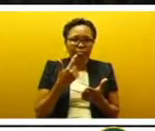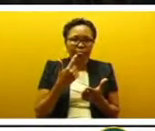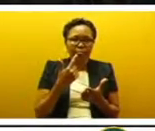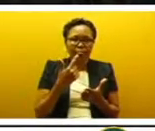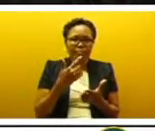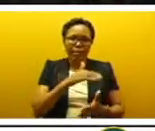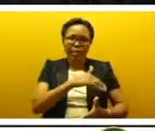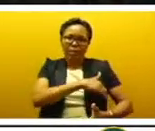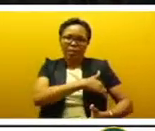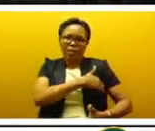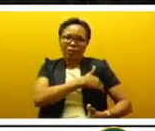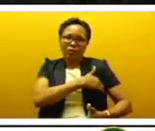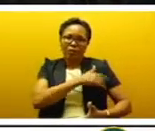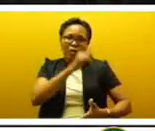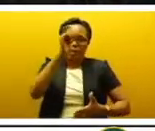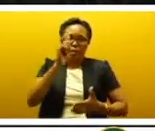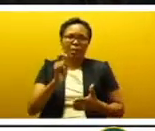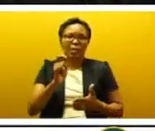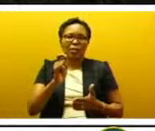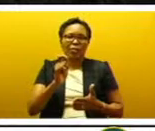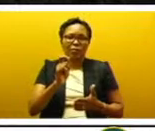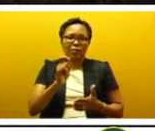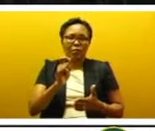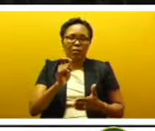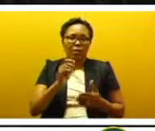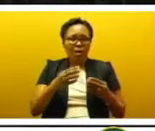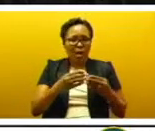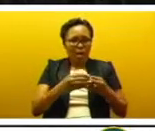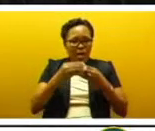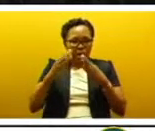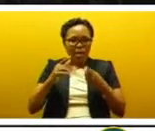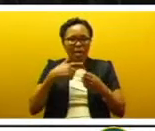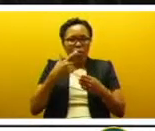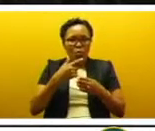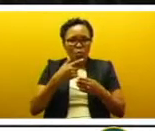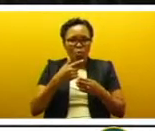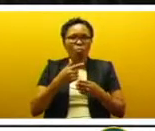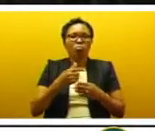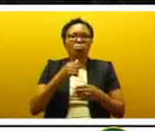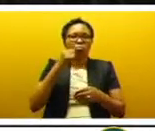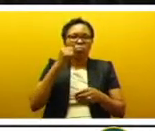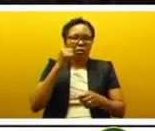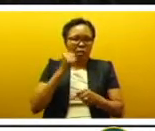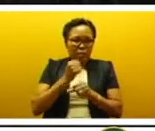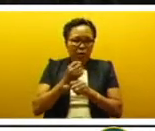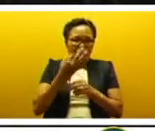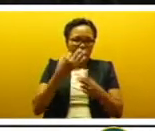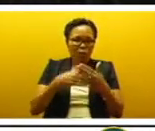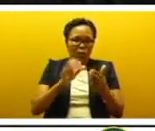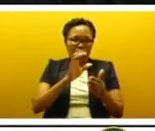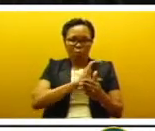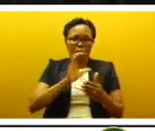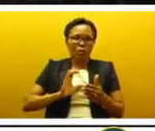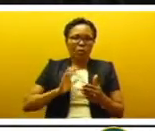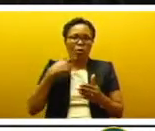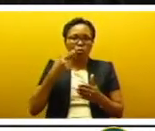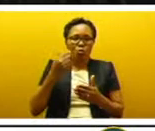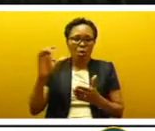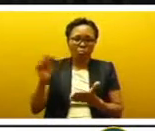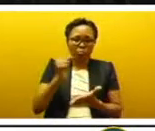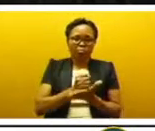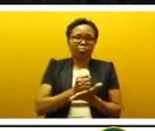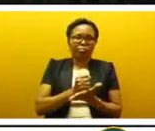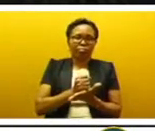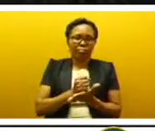chief executive, the head of the secretariat, the main employee of the commissioners, who appoints him. But